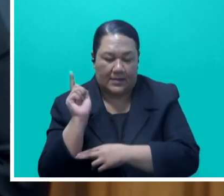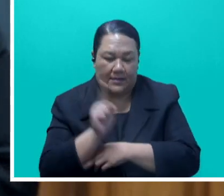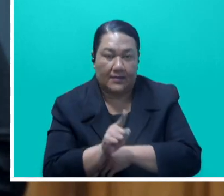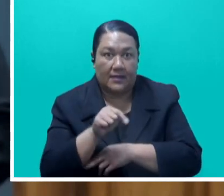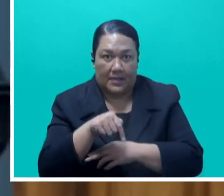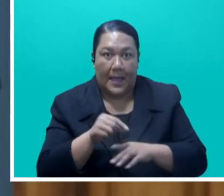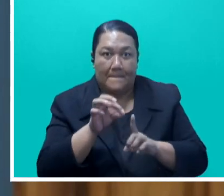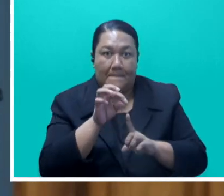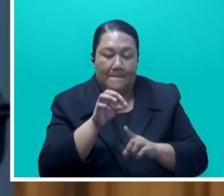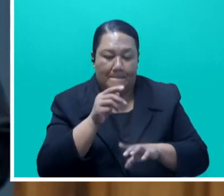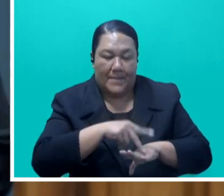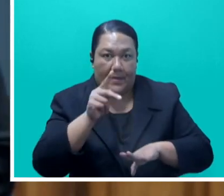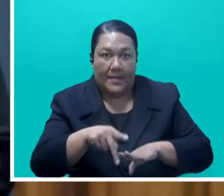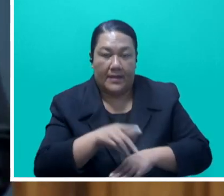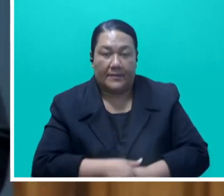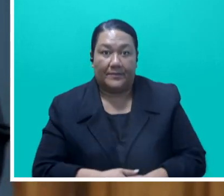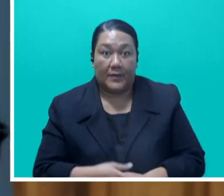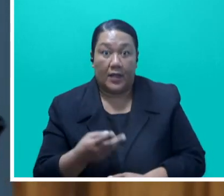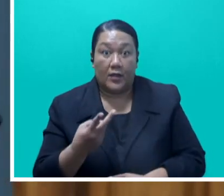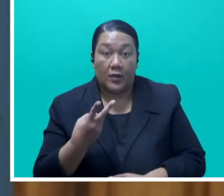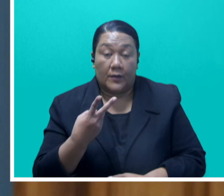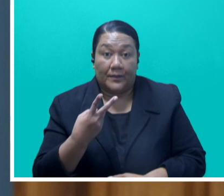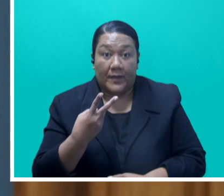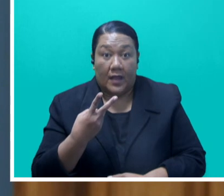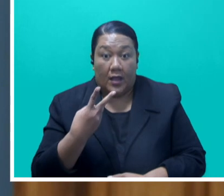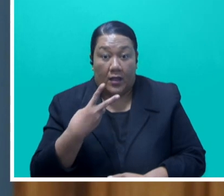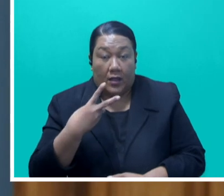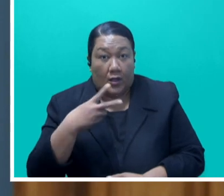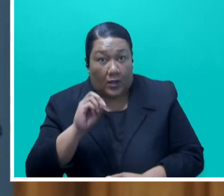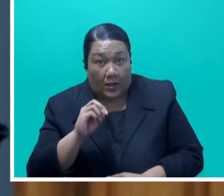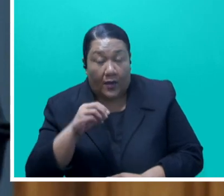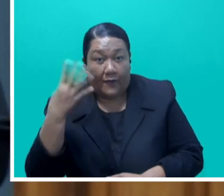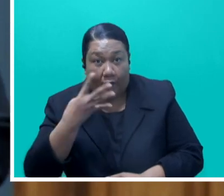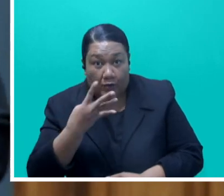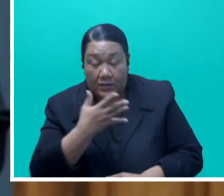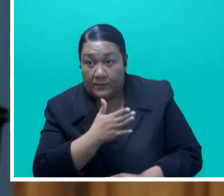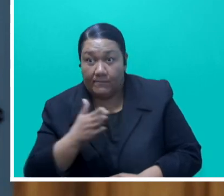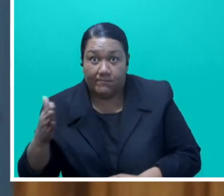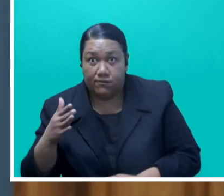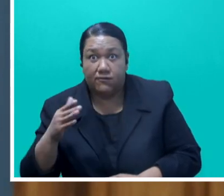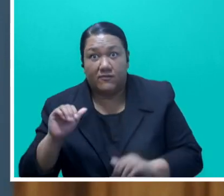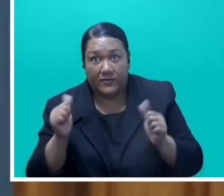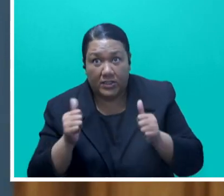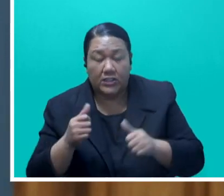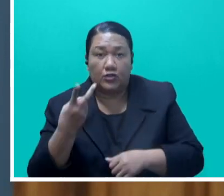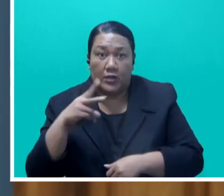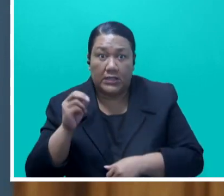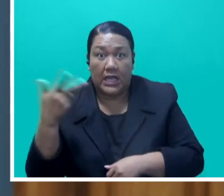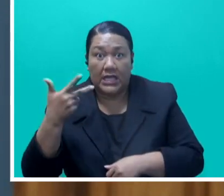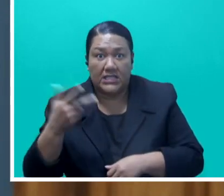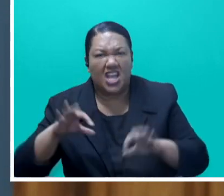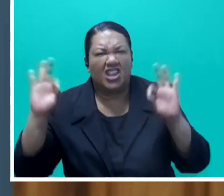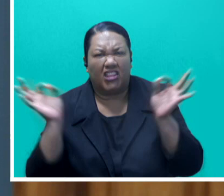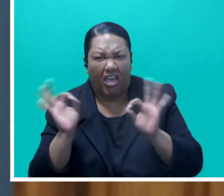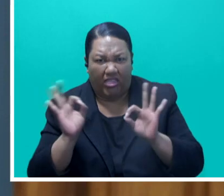House. After the 2014 and then the 2018 general elections, there was no representative from my province